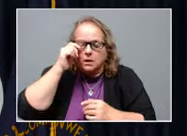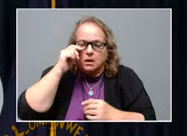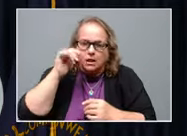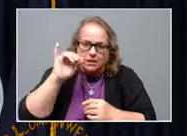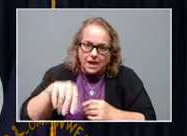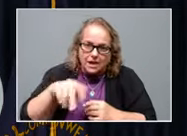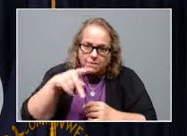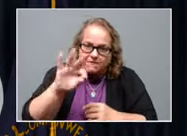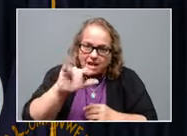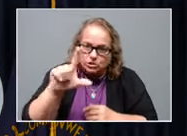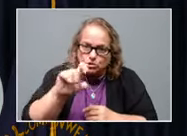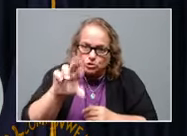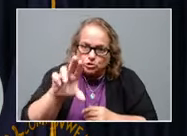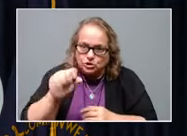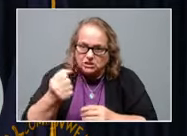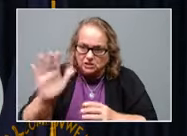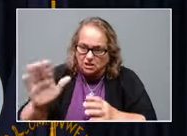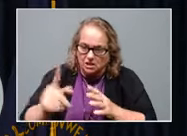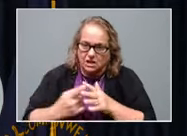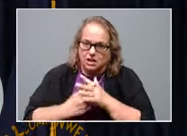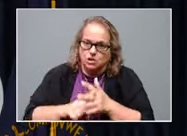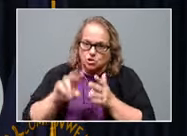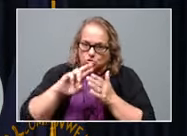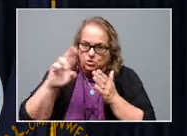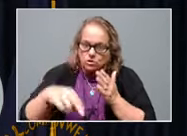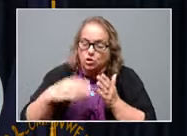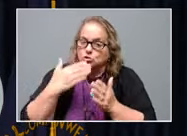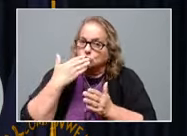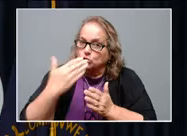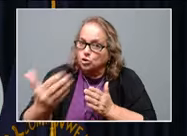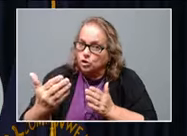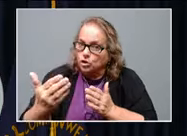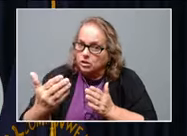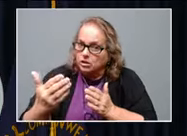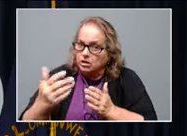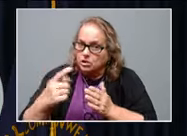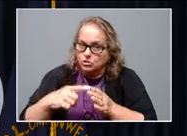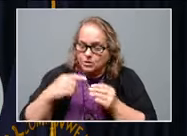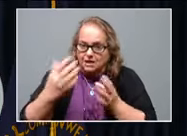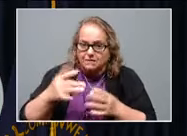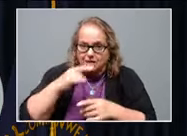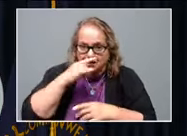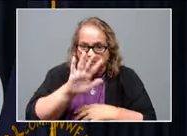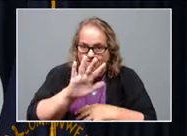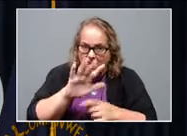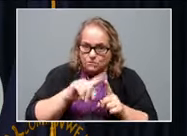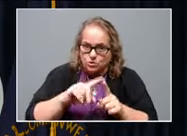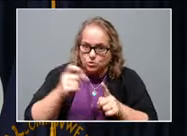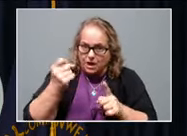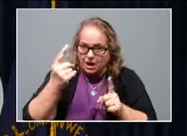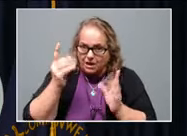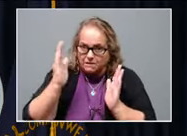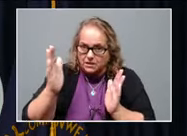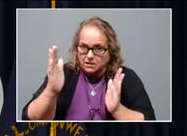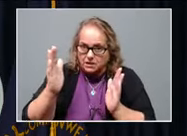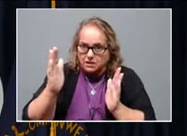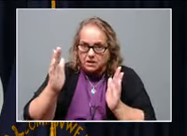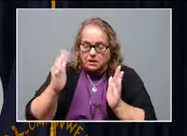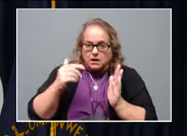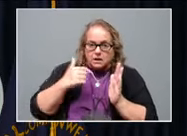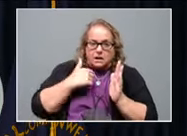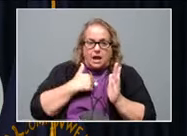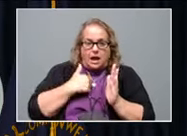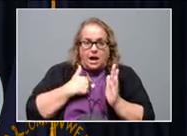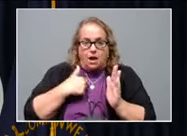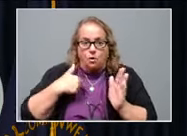Pfizer's initial results from kids 5 to 11. I stayed on that treadmill 10